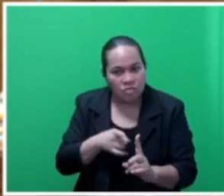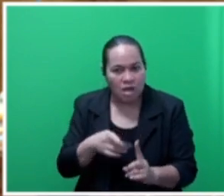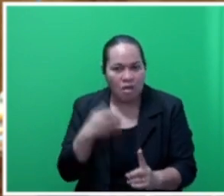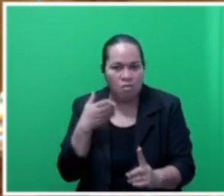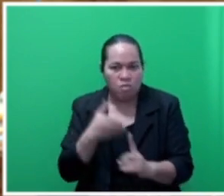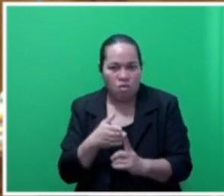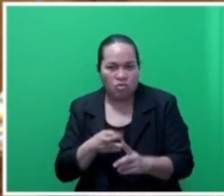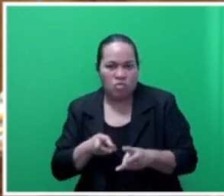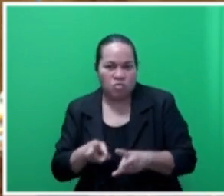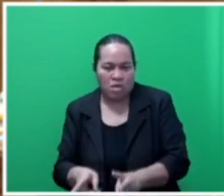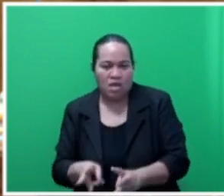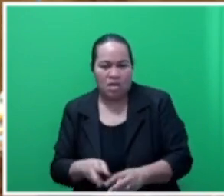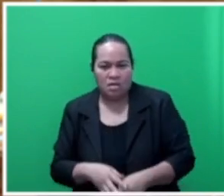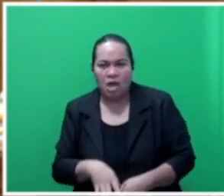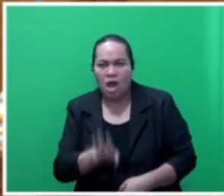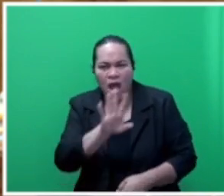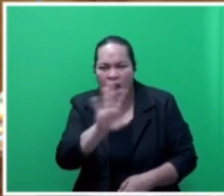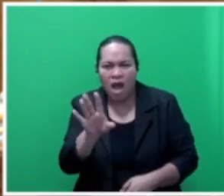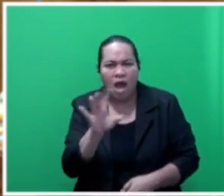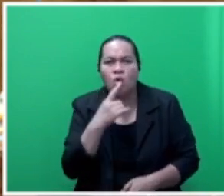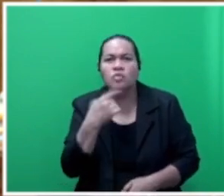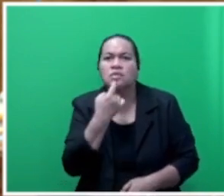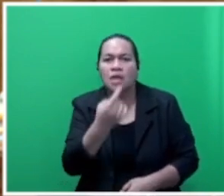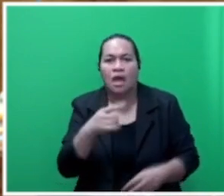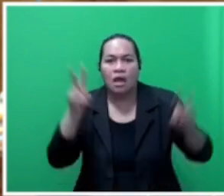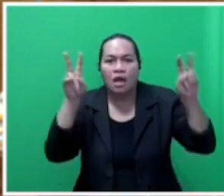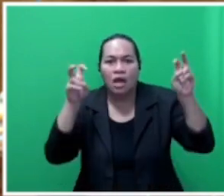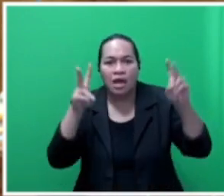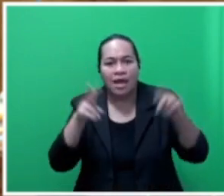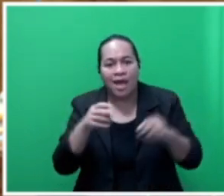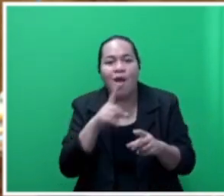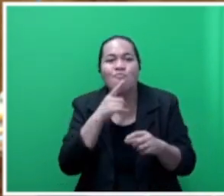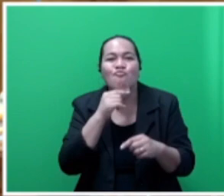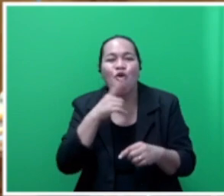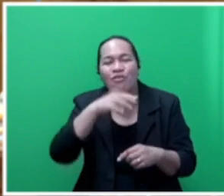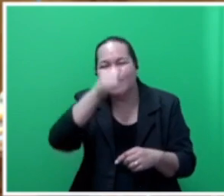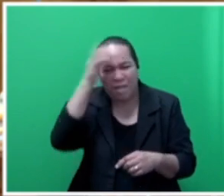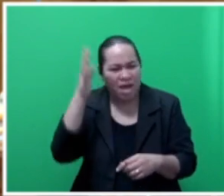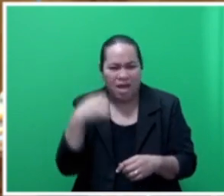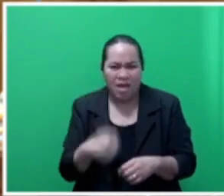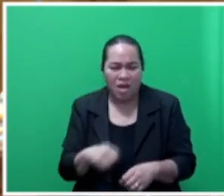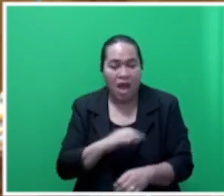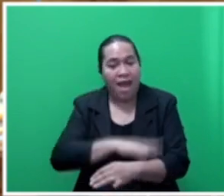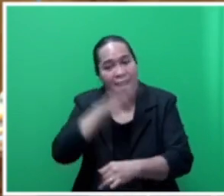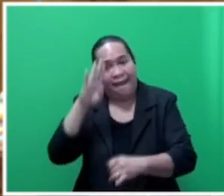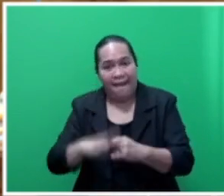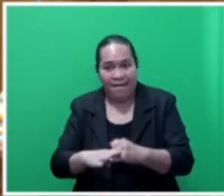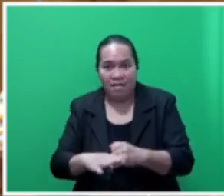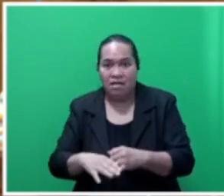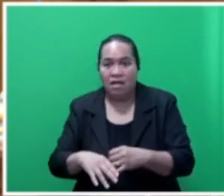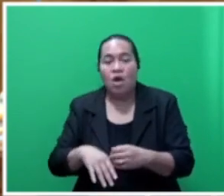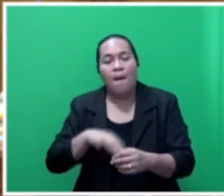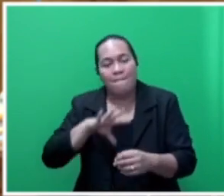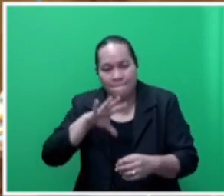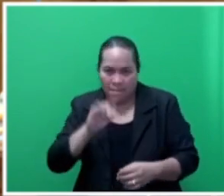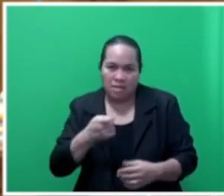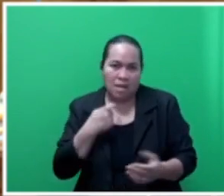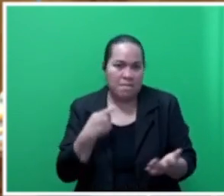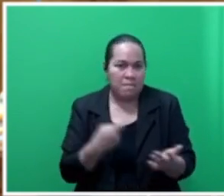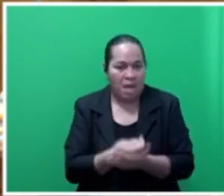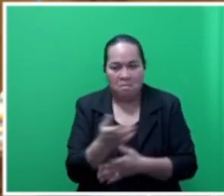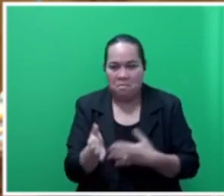borrowing smartly. At the end of the day, debt has to be paid, whether it's concessional